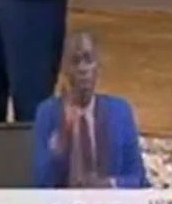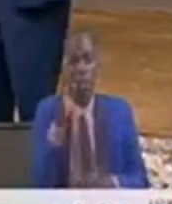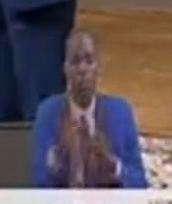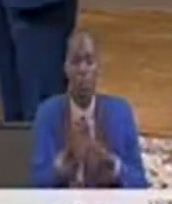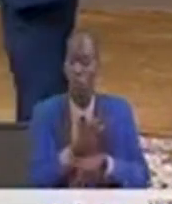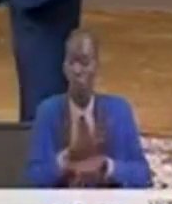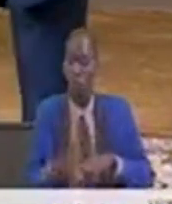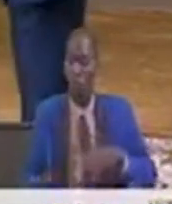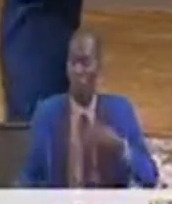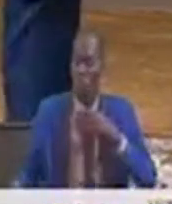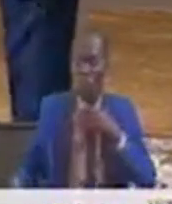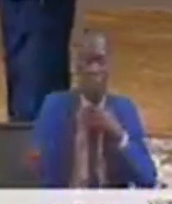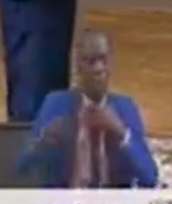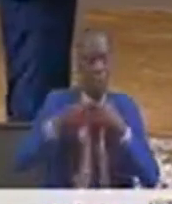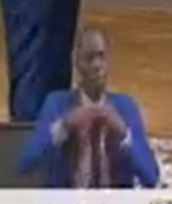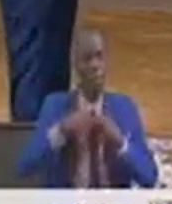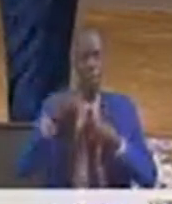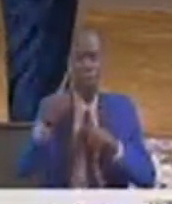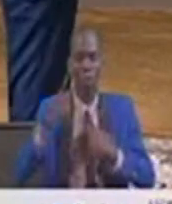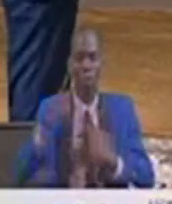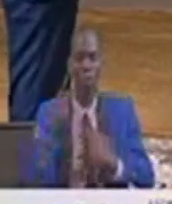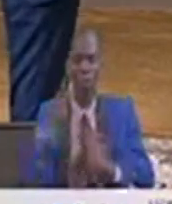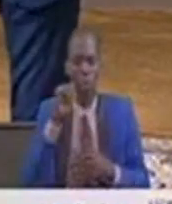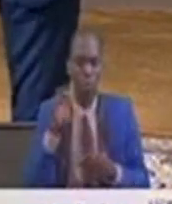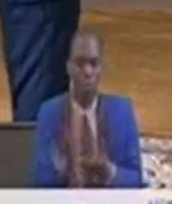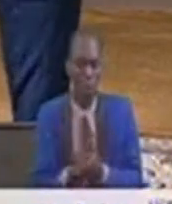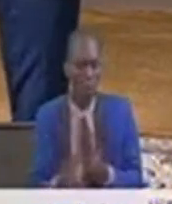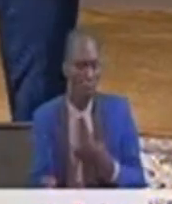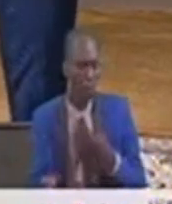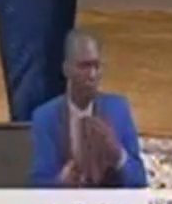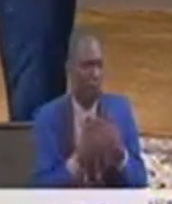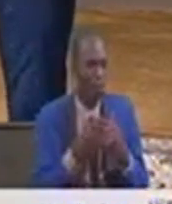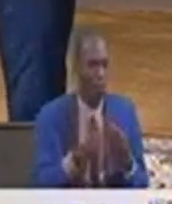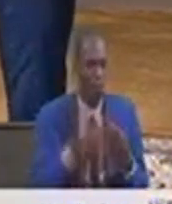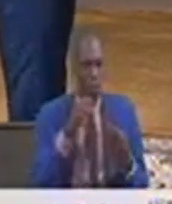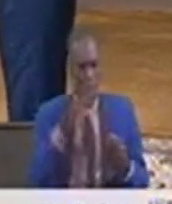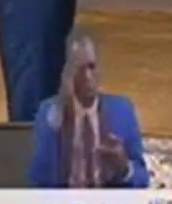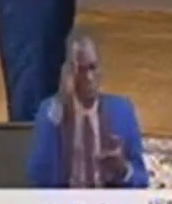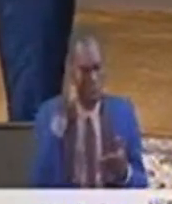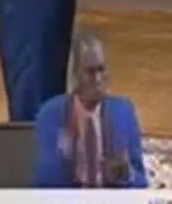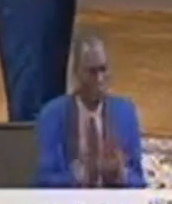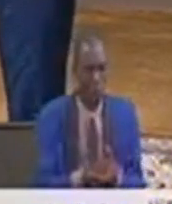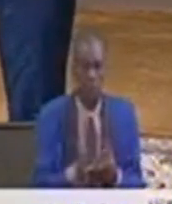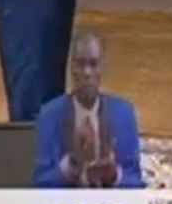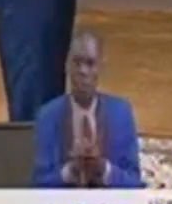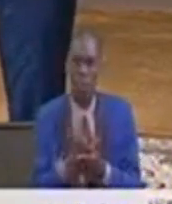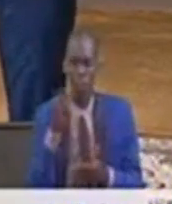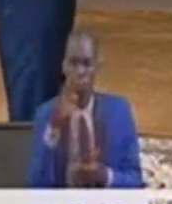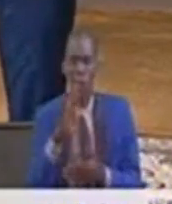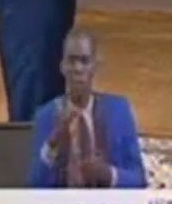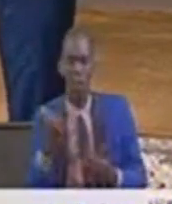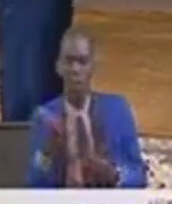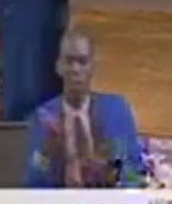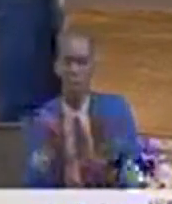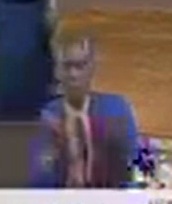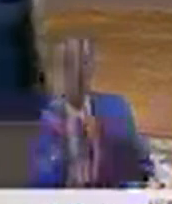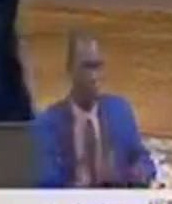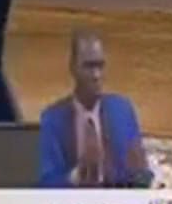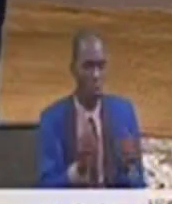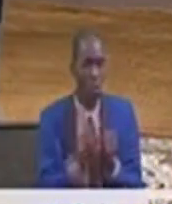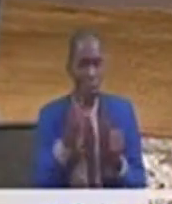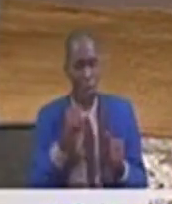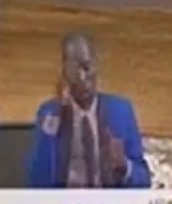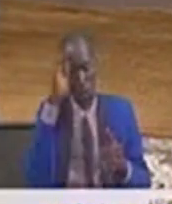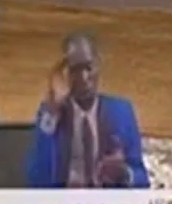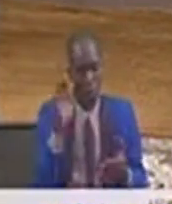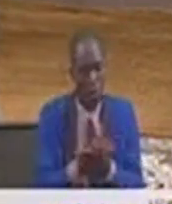100%, not that you and Abraham are sharing her together. If you don't restore her,